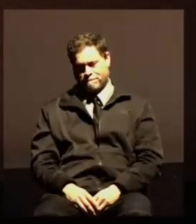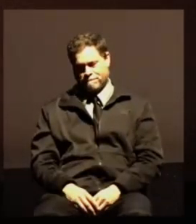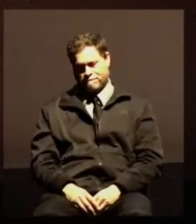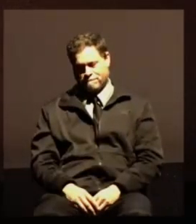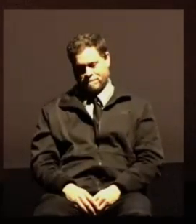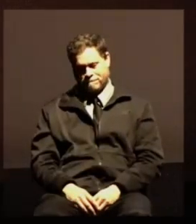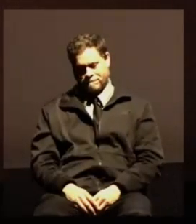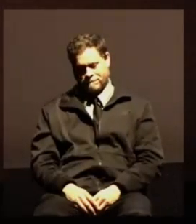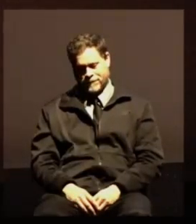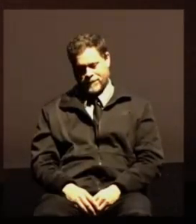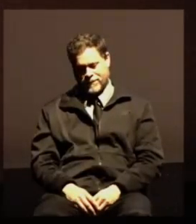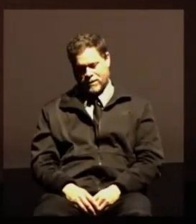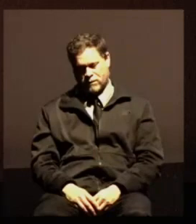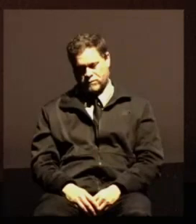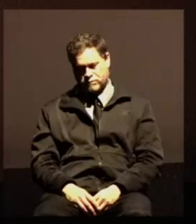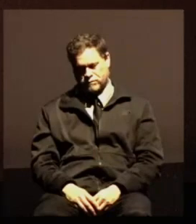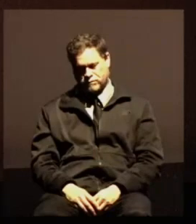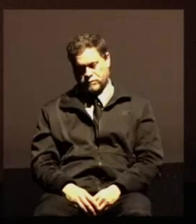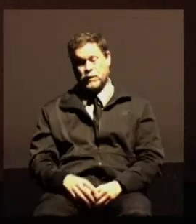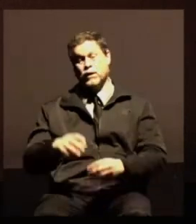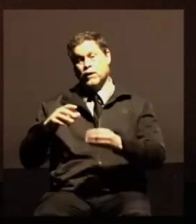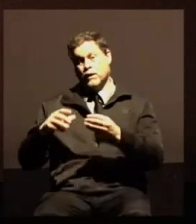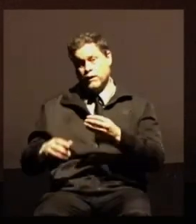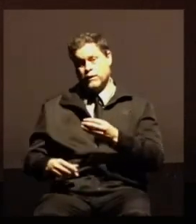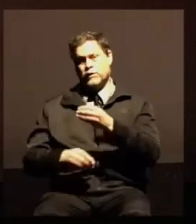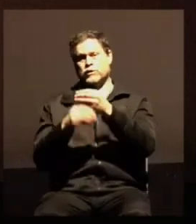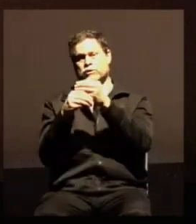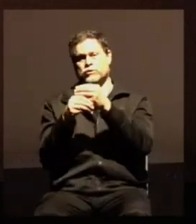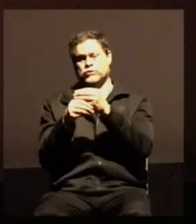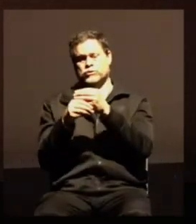All right. In addition to,